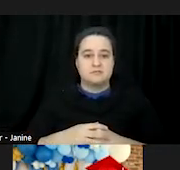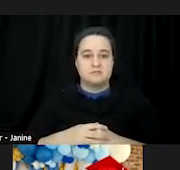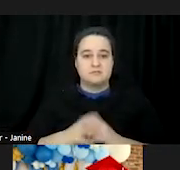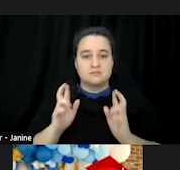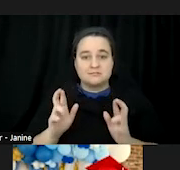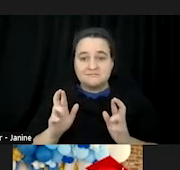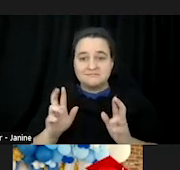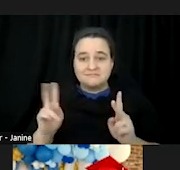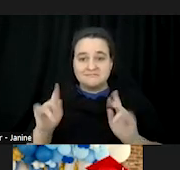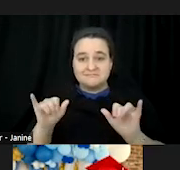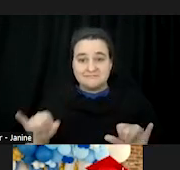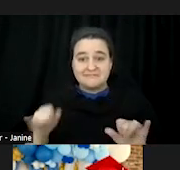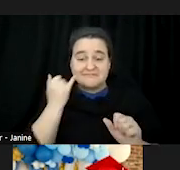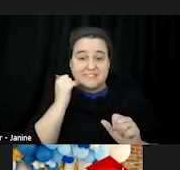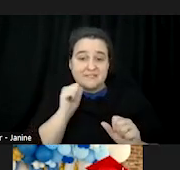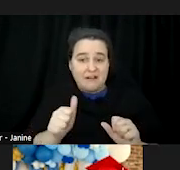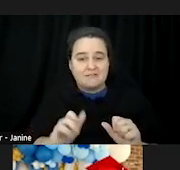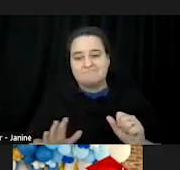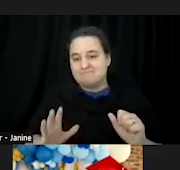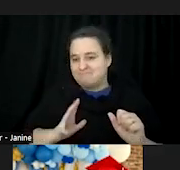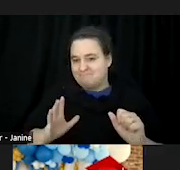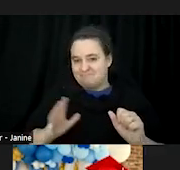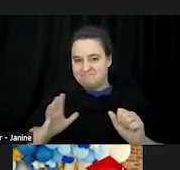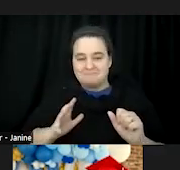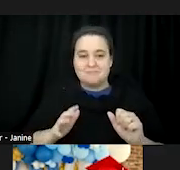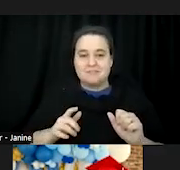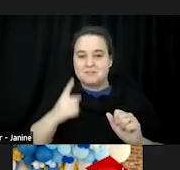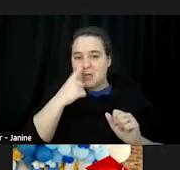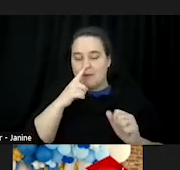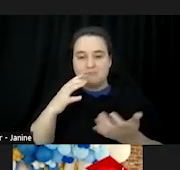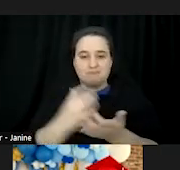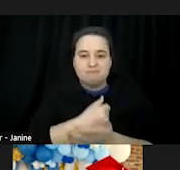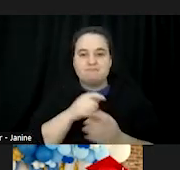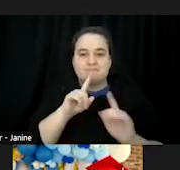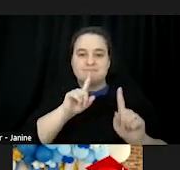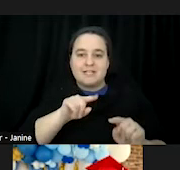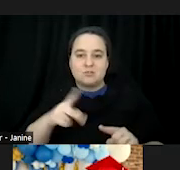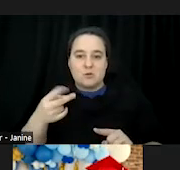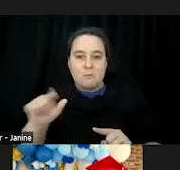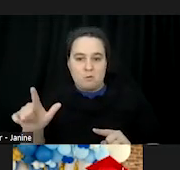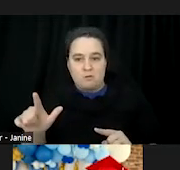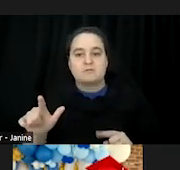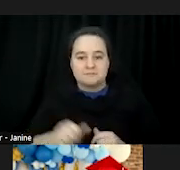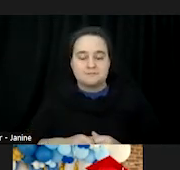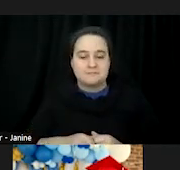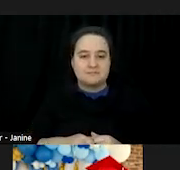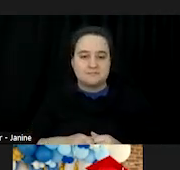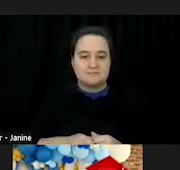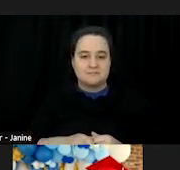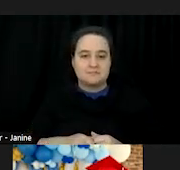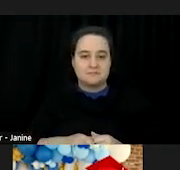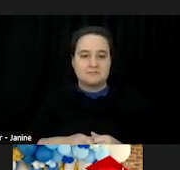hopefully you can stay. But if you can't, it's if you can take a few minutes to answer the poll and